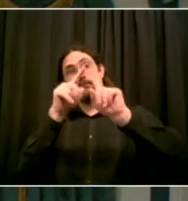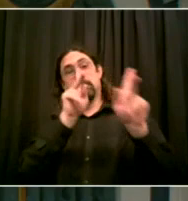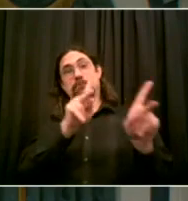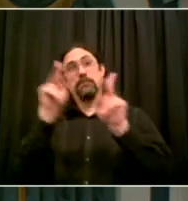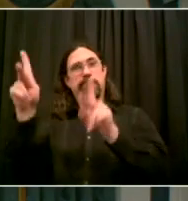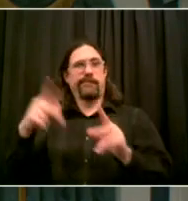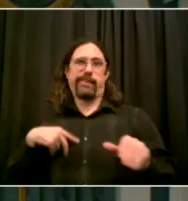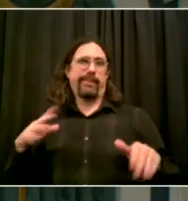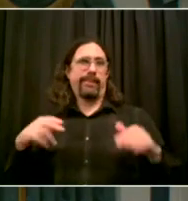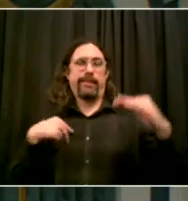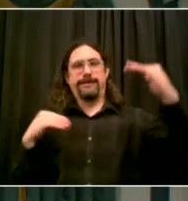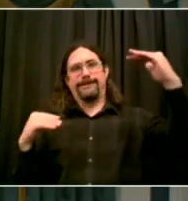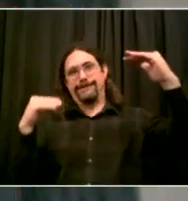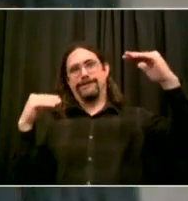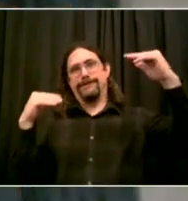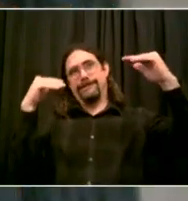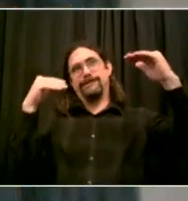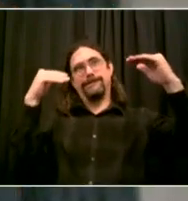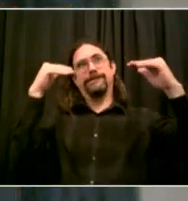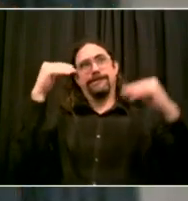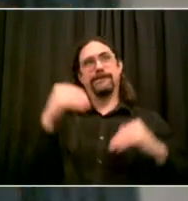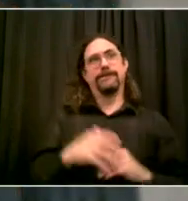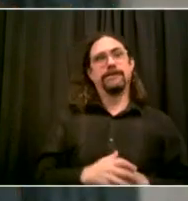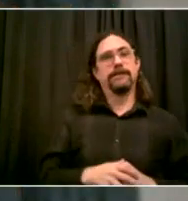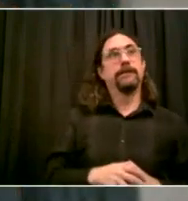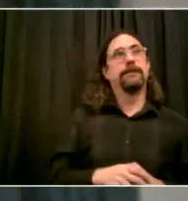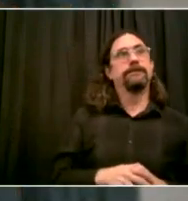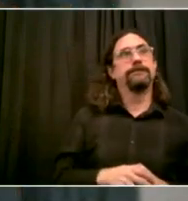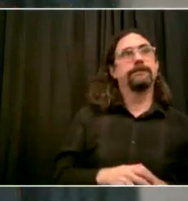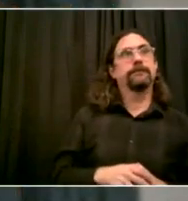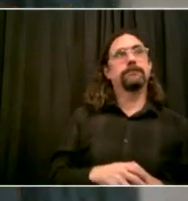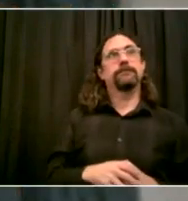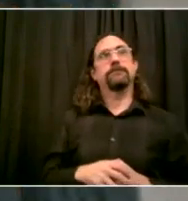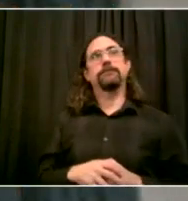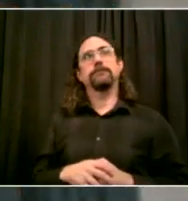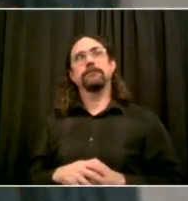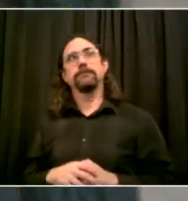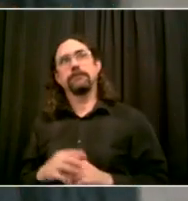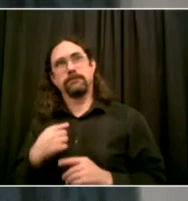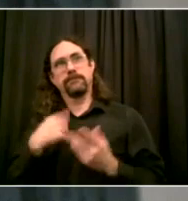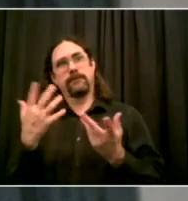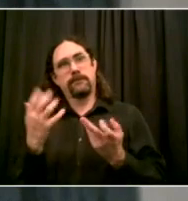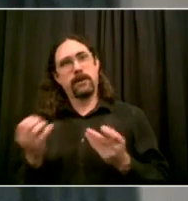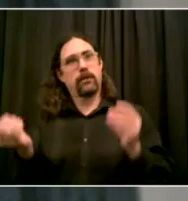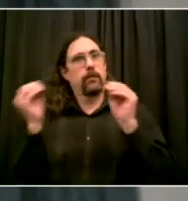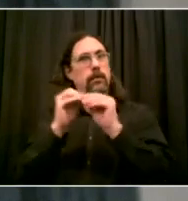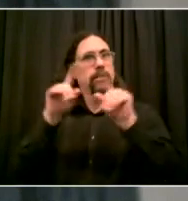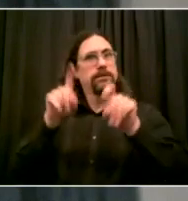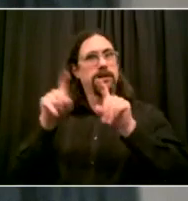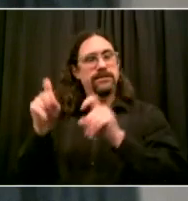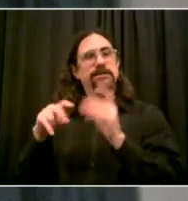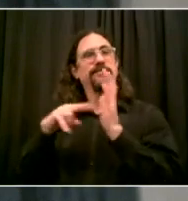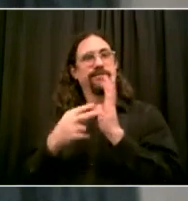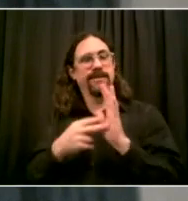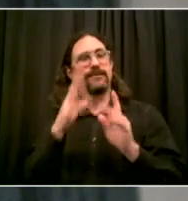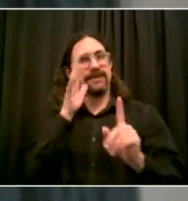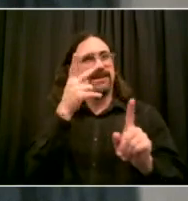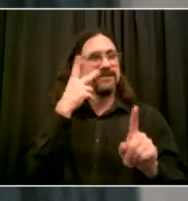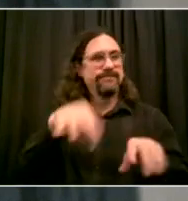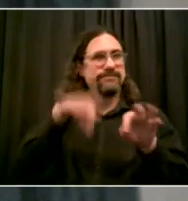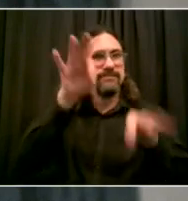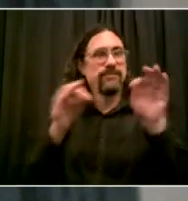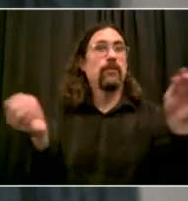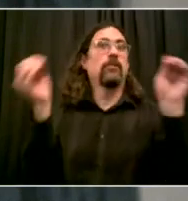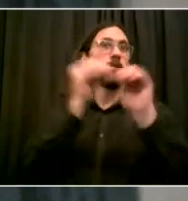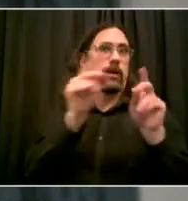and turn the tide. Thank you, sir. And you covered a lot of the high points, but what I would say is that this is part and parcel of us using